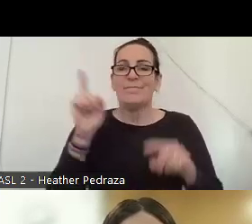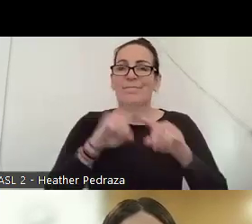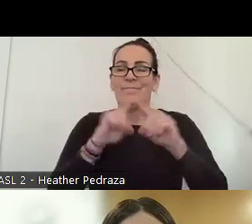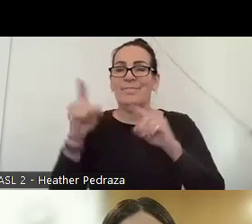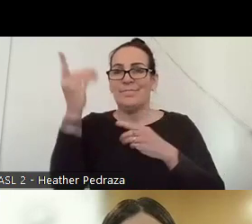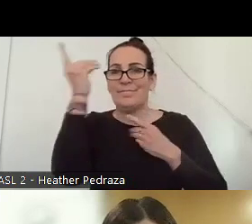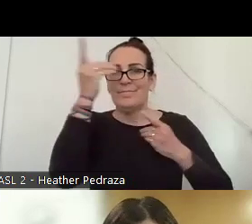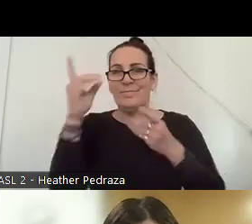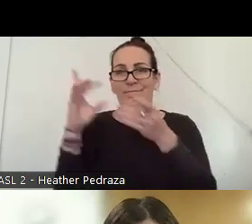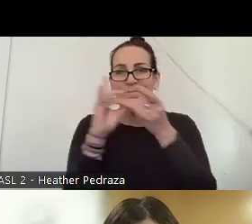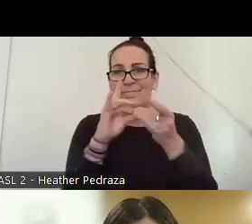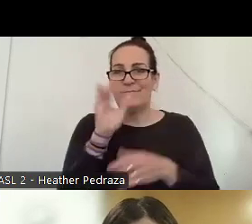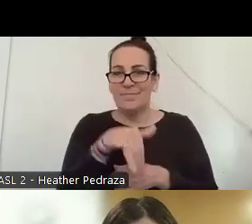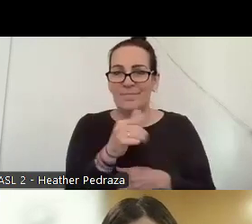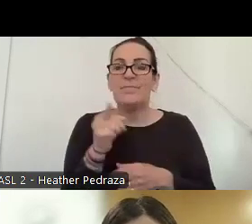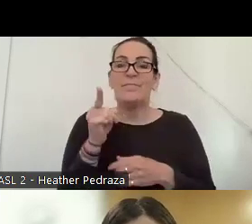Asian population where